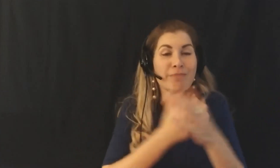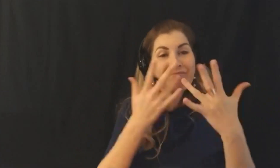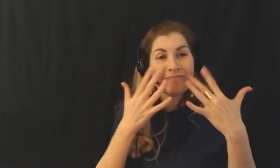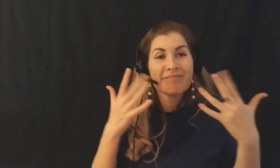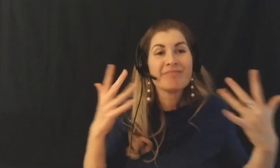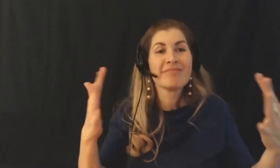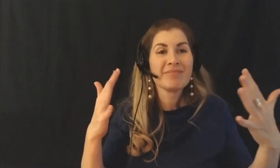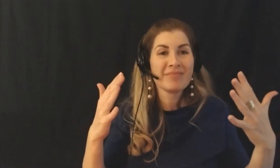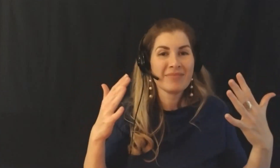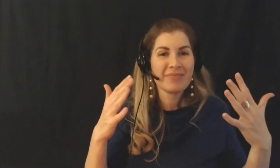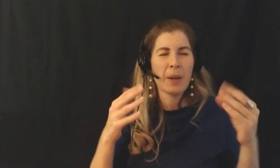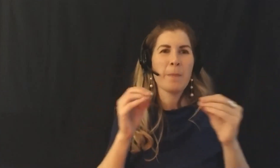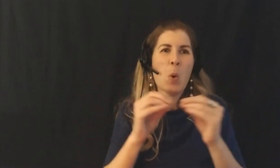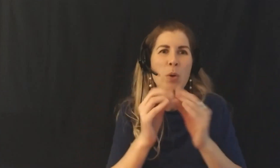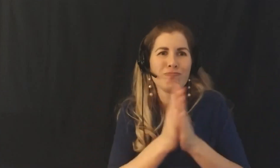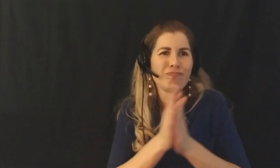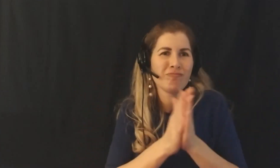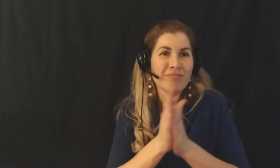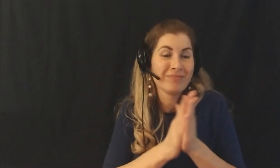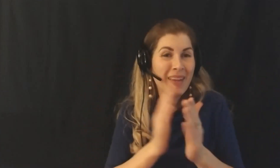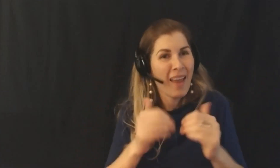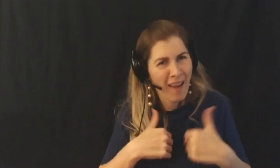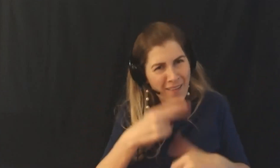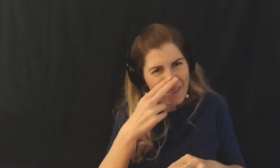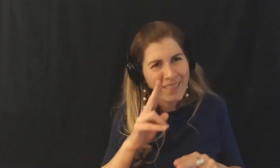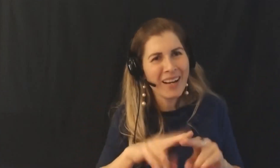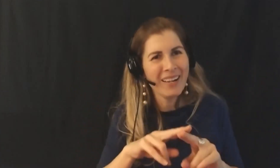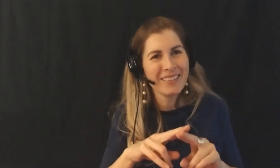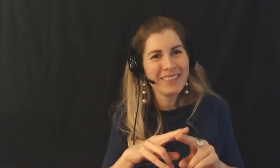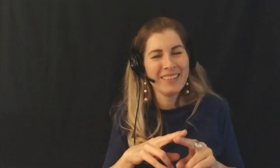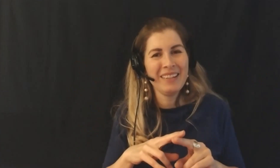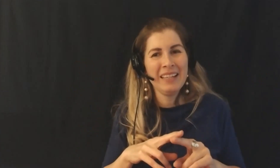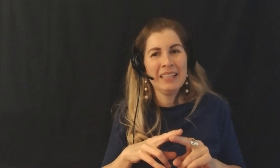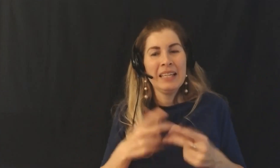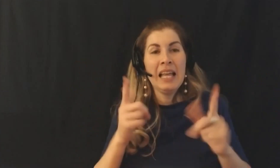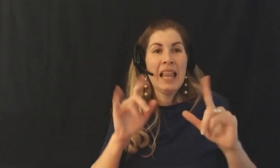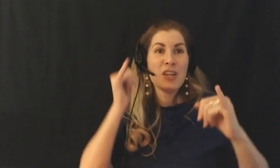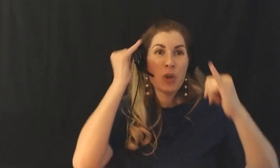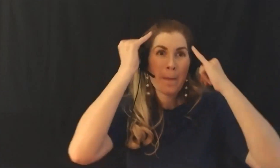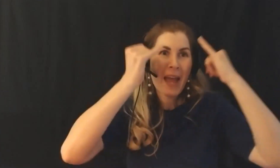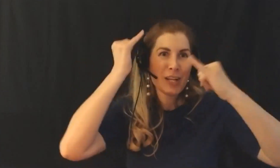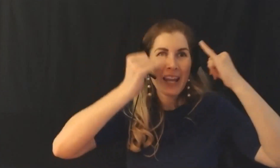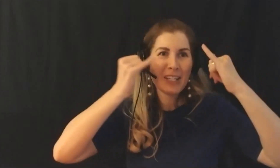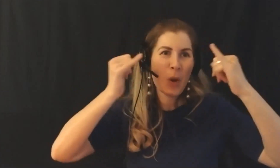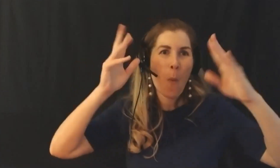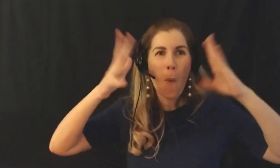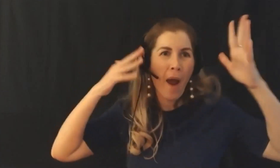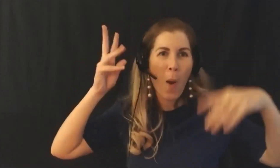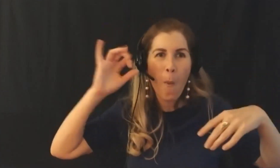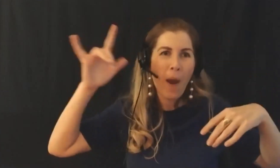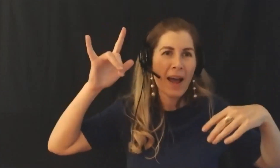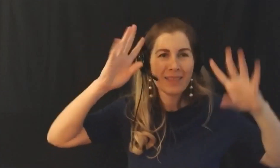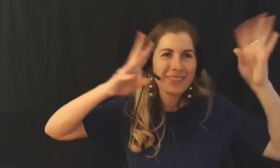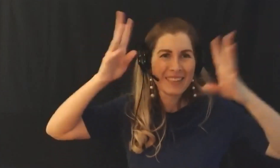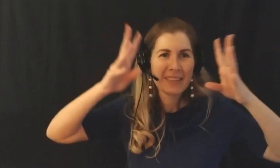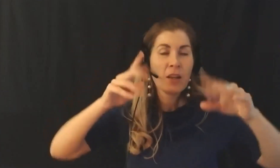enthusiastic, super entertaining, right? Have fun with it. Let your imaginations go wild. And you can also choose